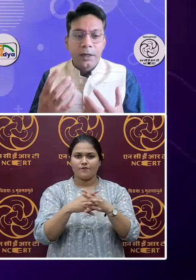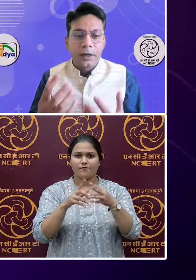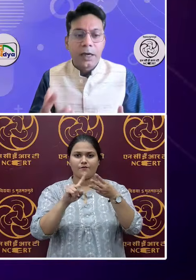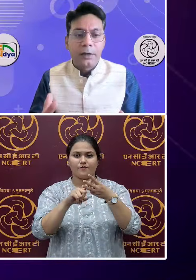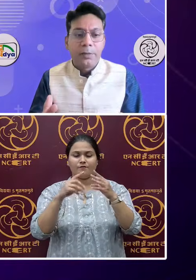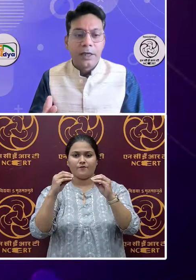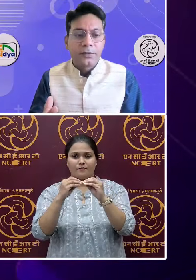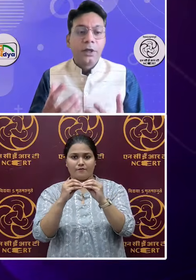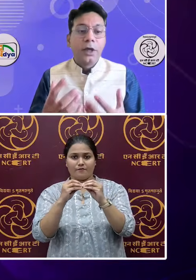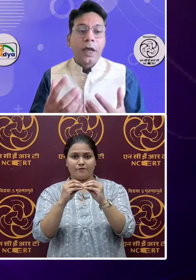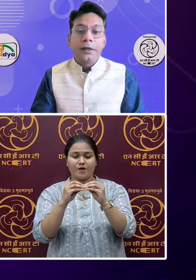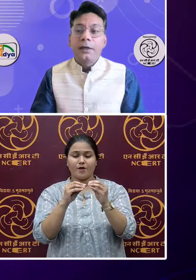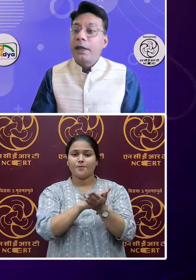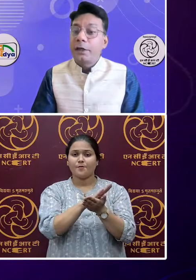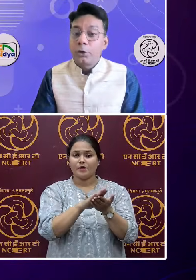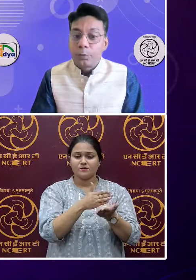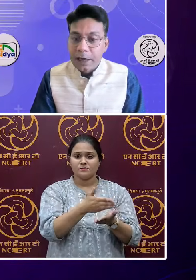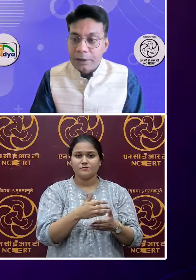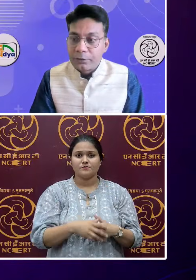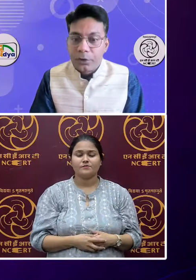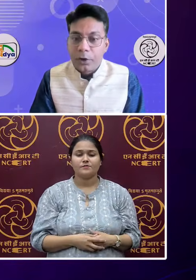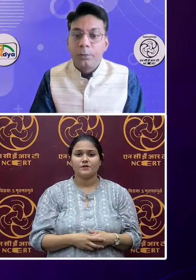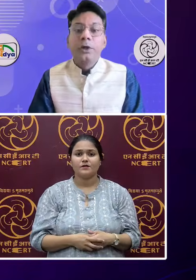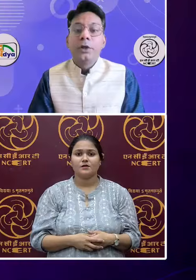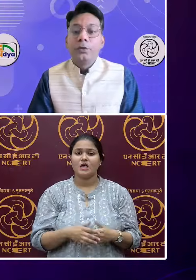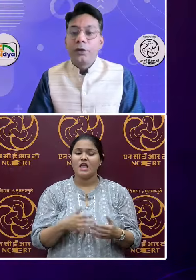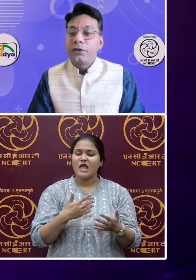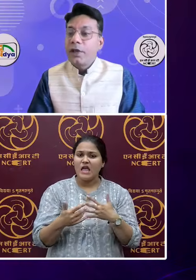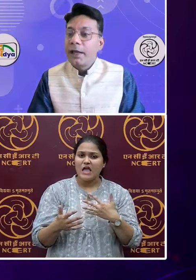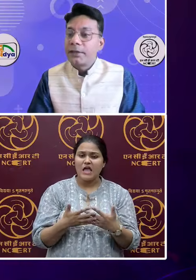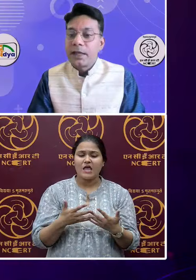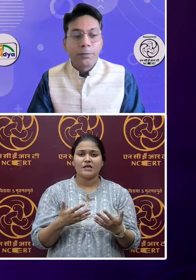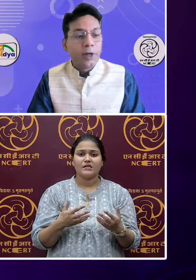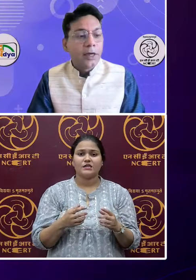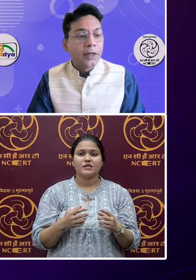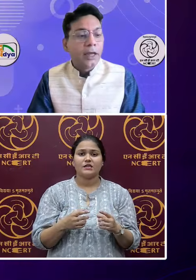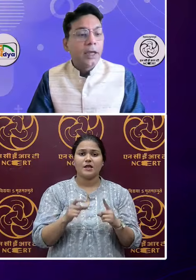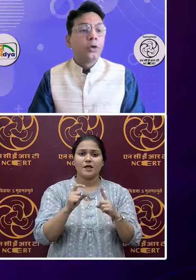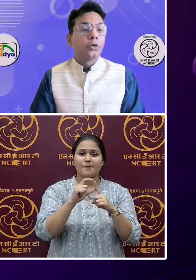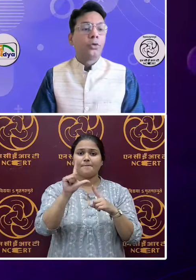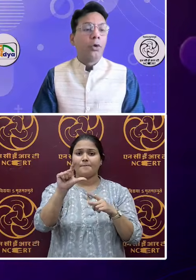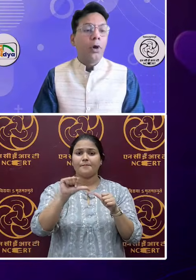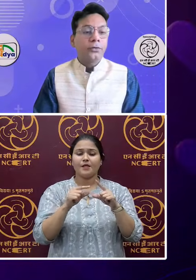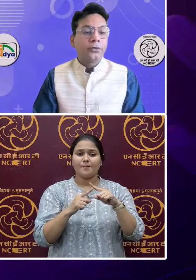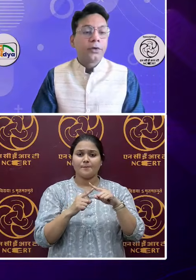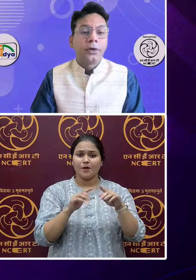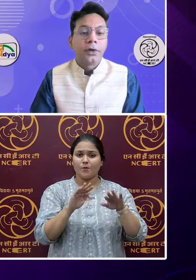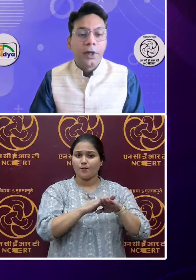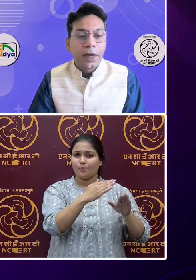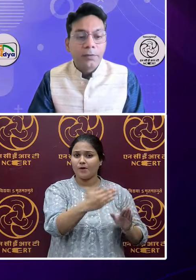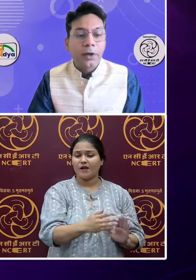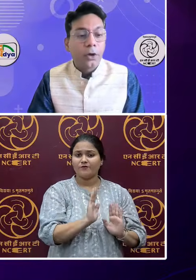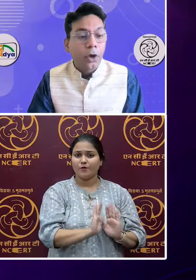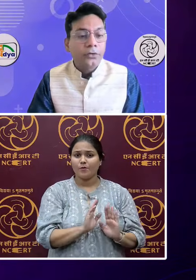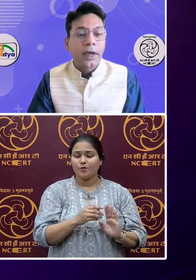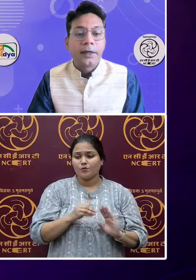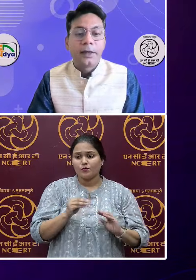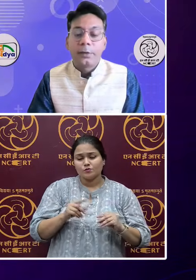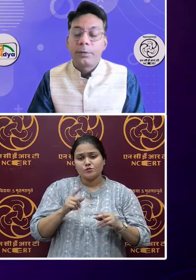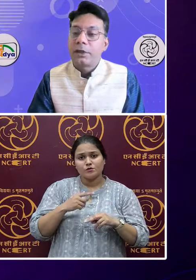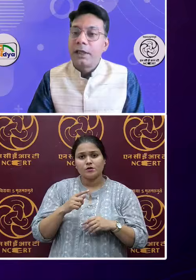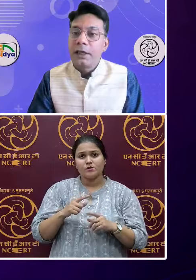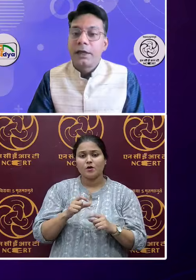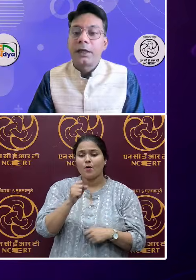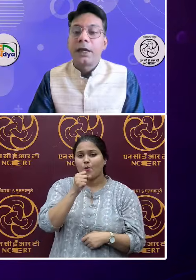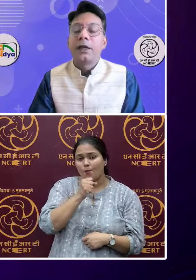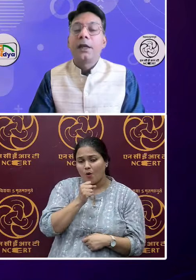an internet-based interactive platform which has ability to host and